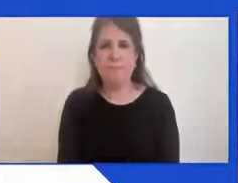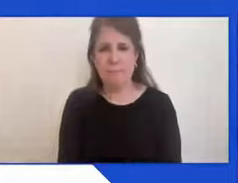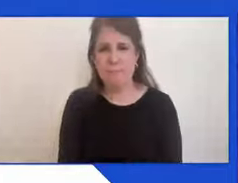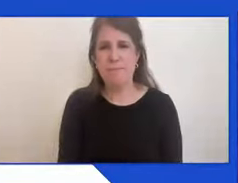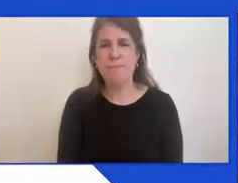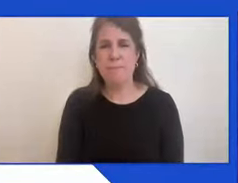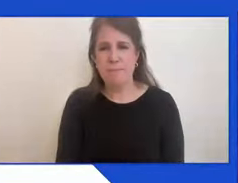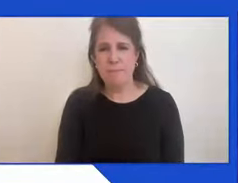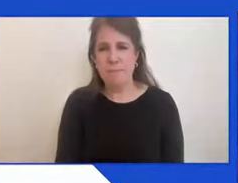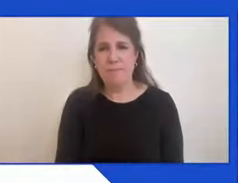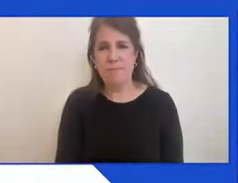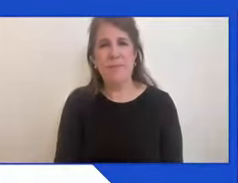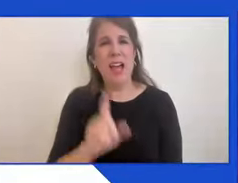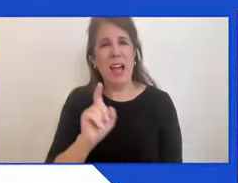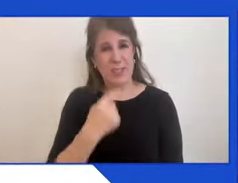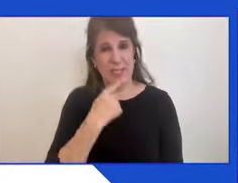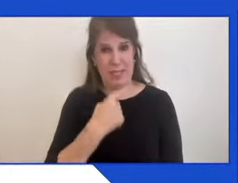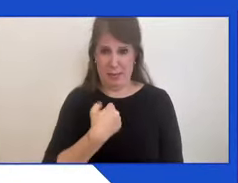And I have to say,